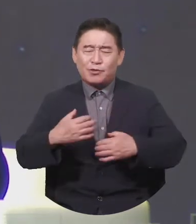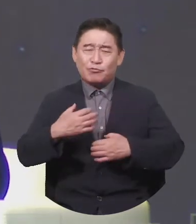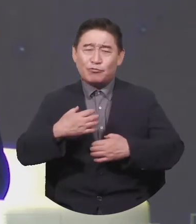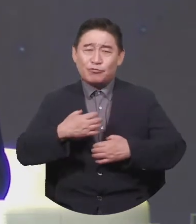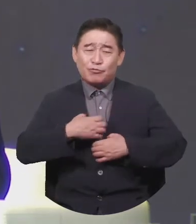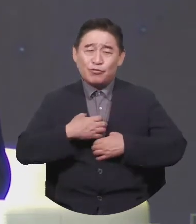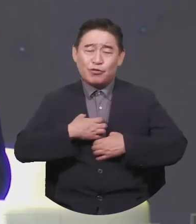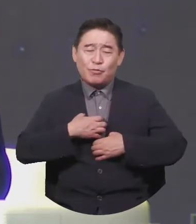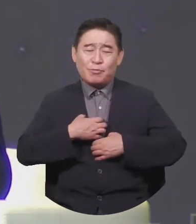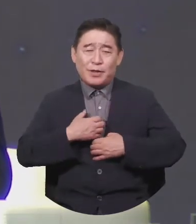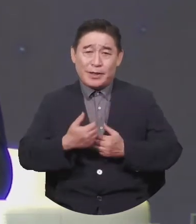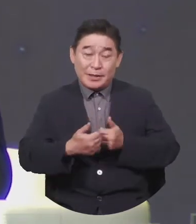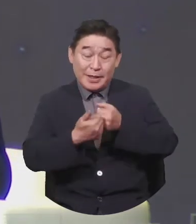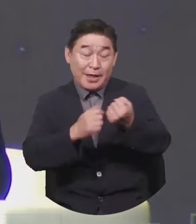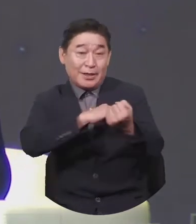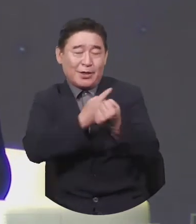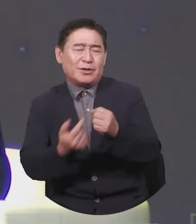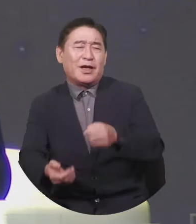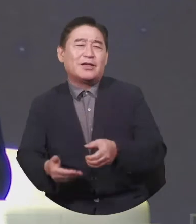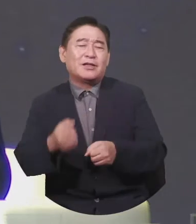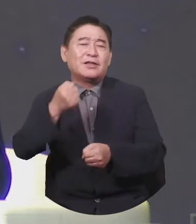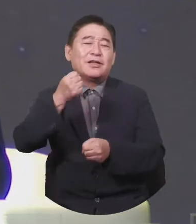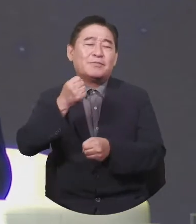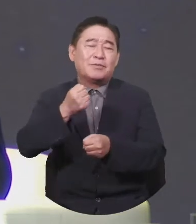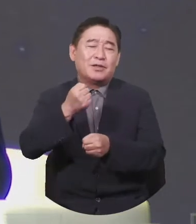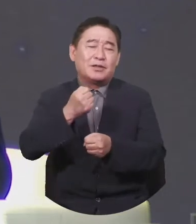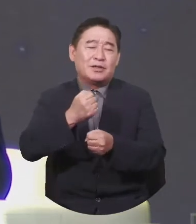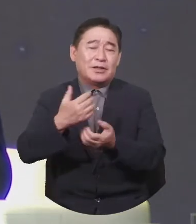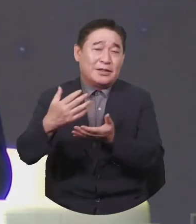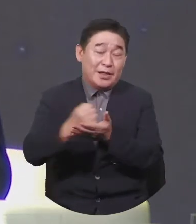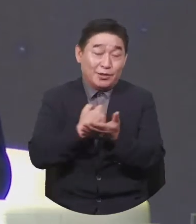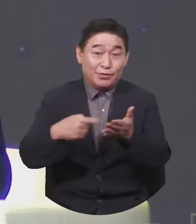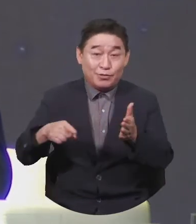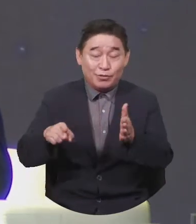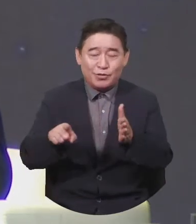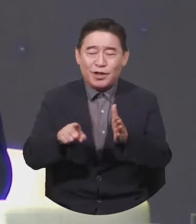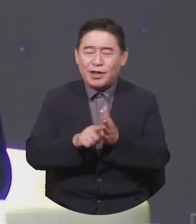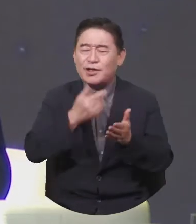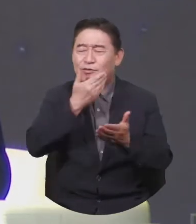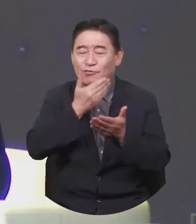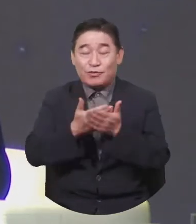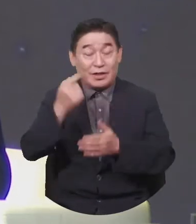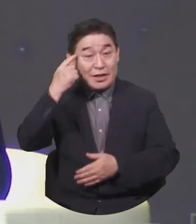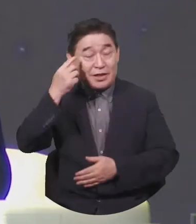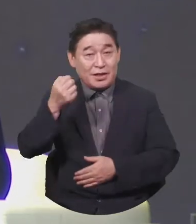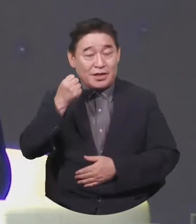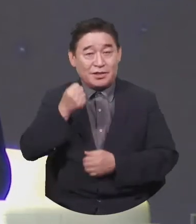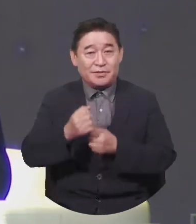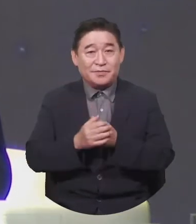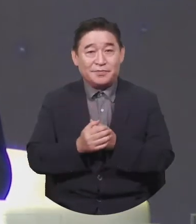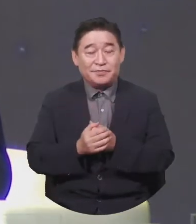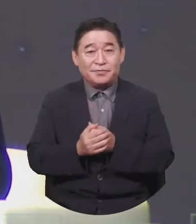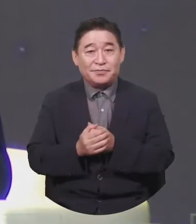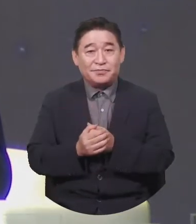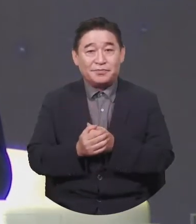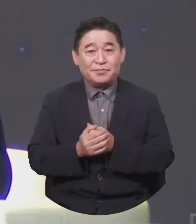necessary vaccines. And you know that actually vaccines were